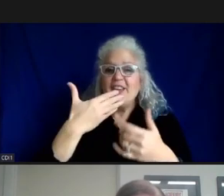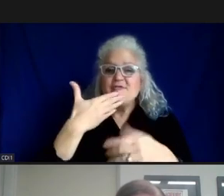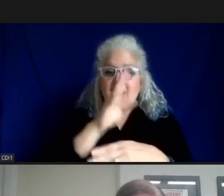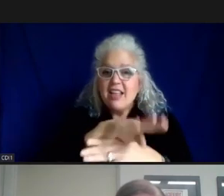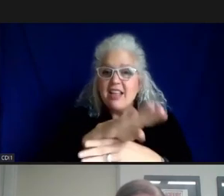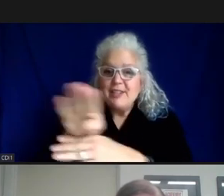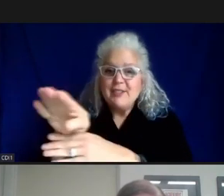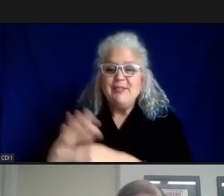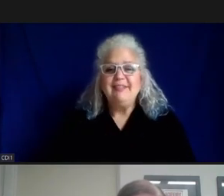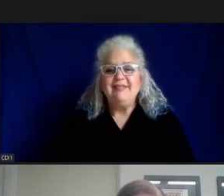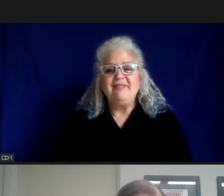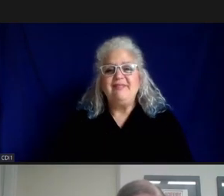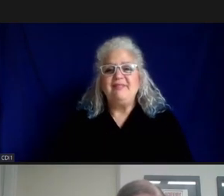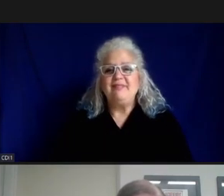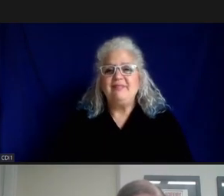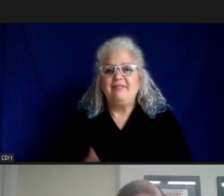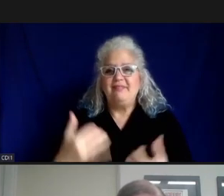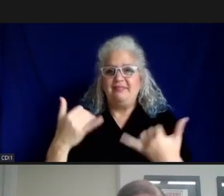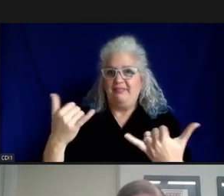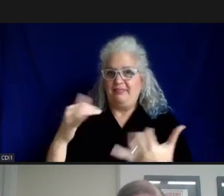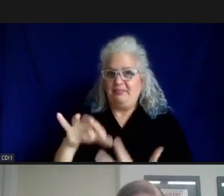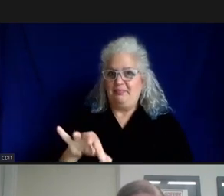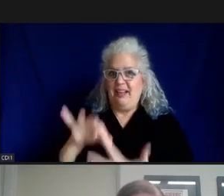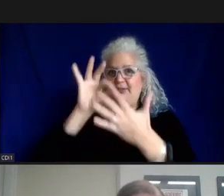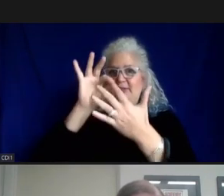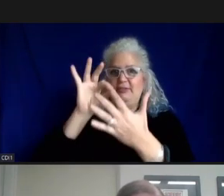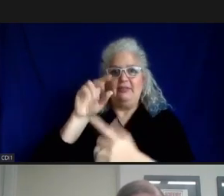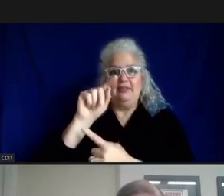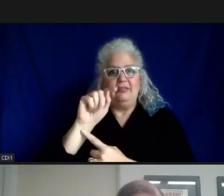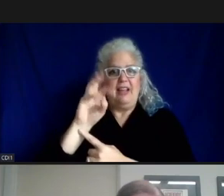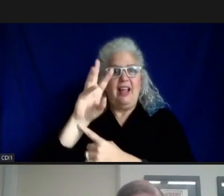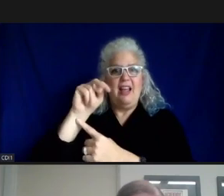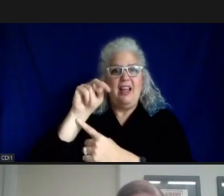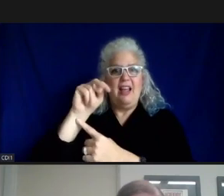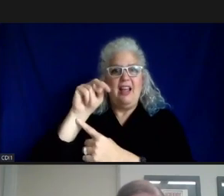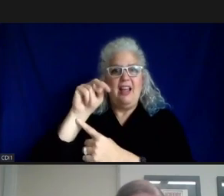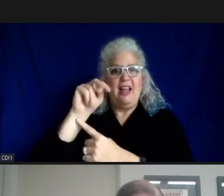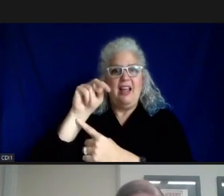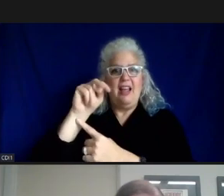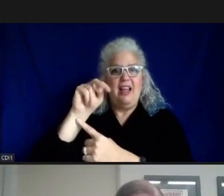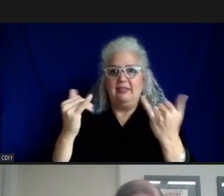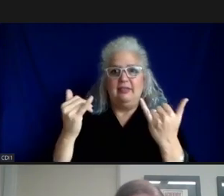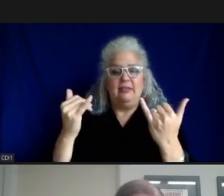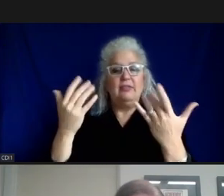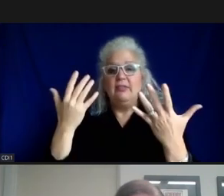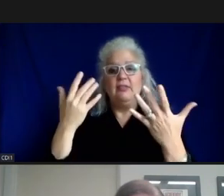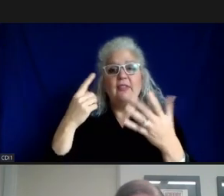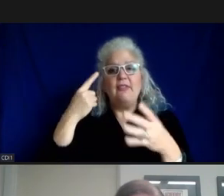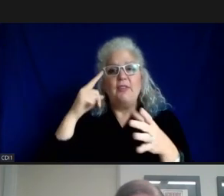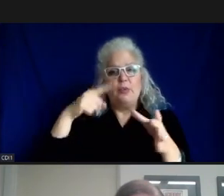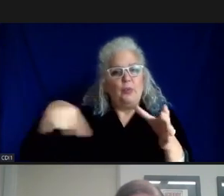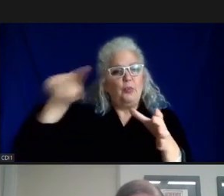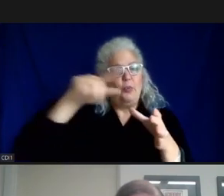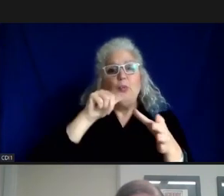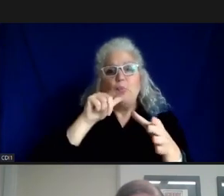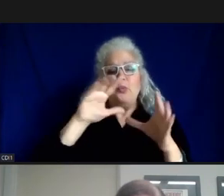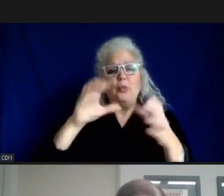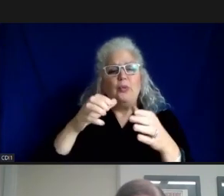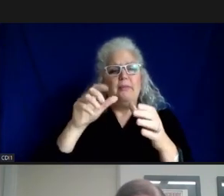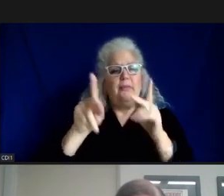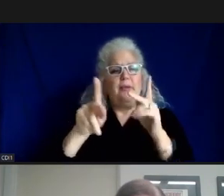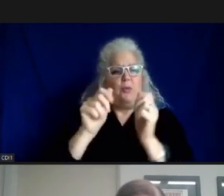hall specifically for our community with disabilities. We do want to acknowledge there is a